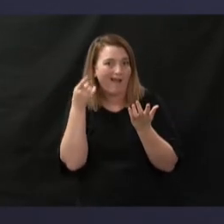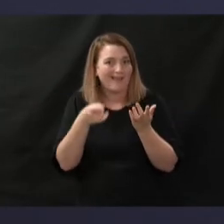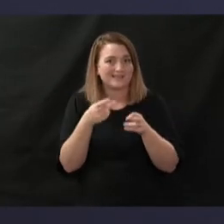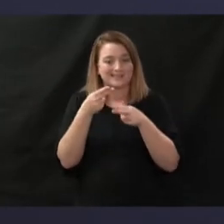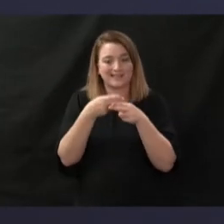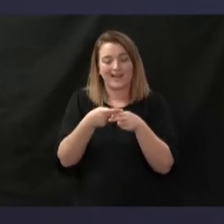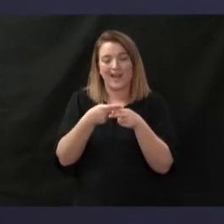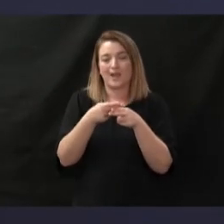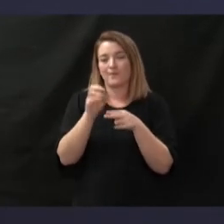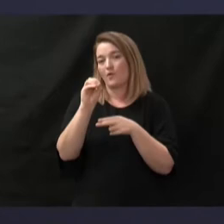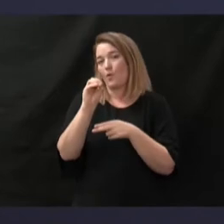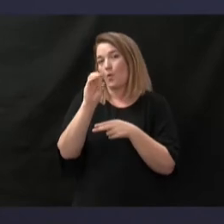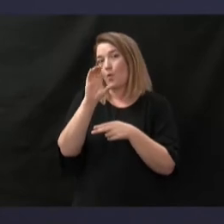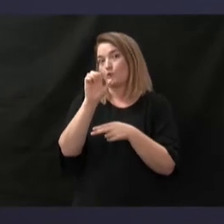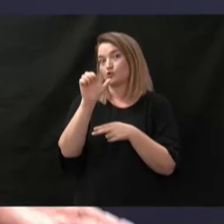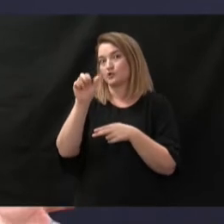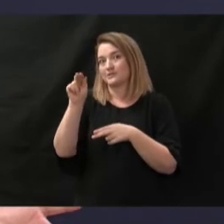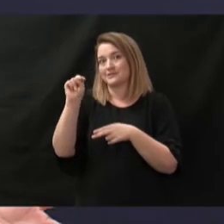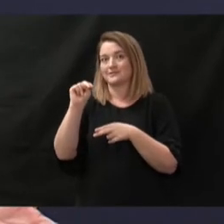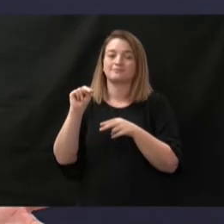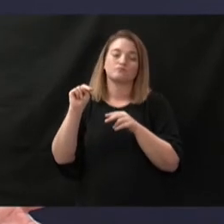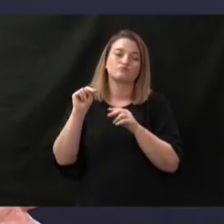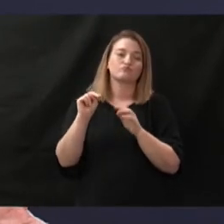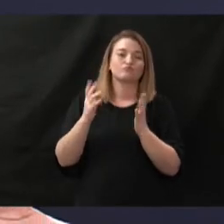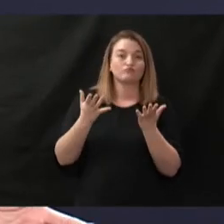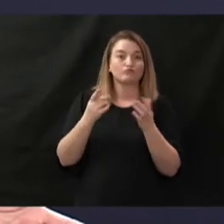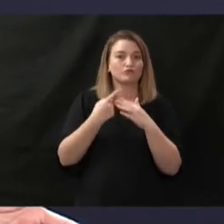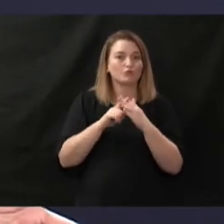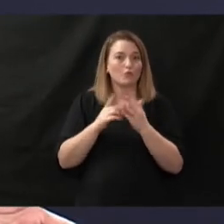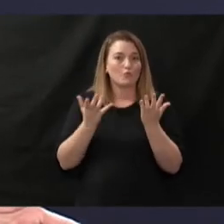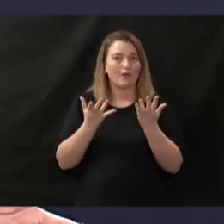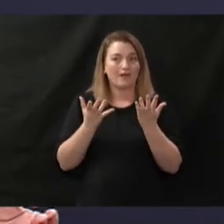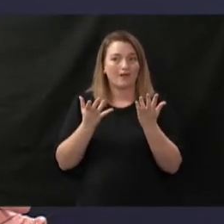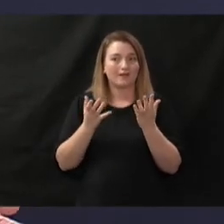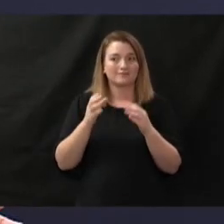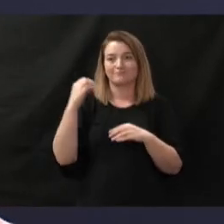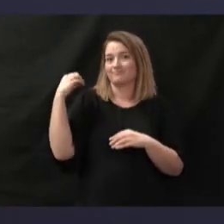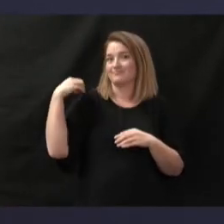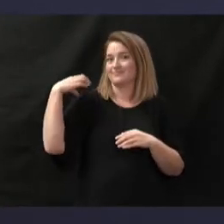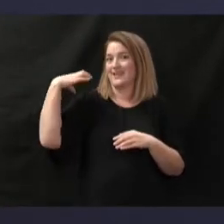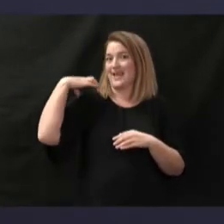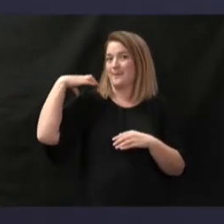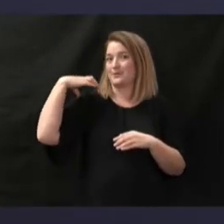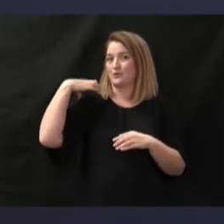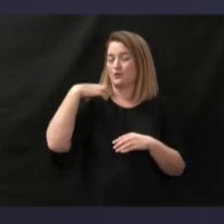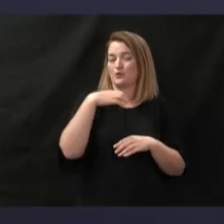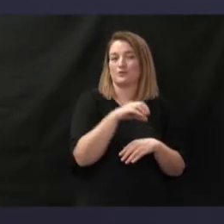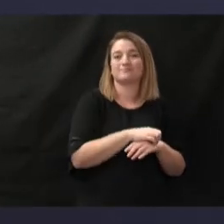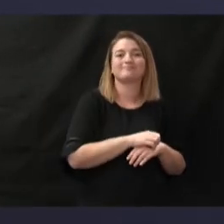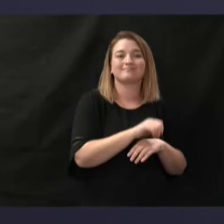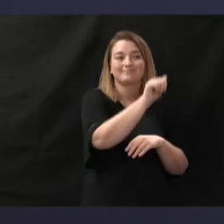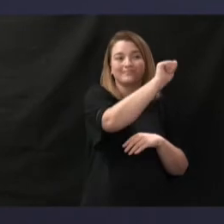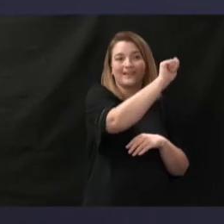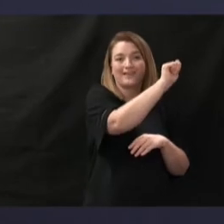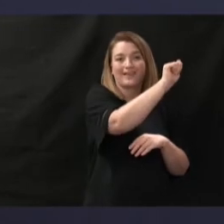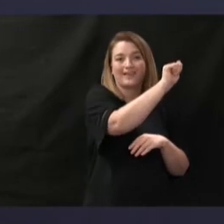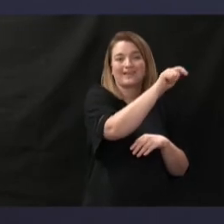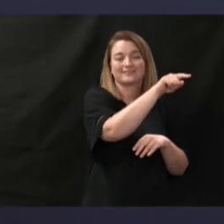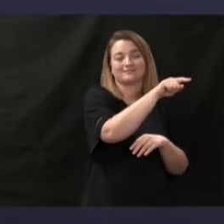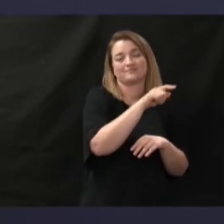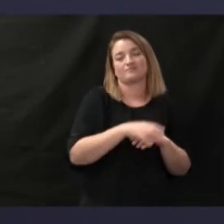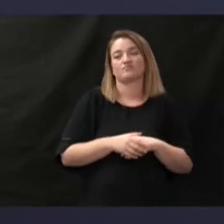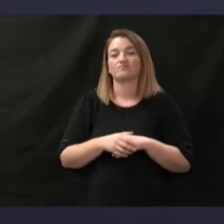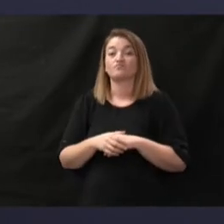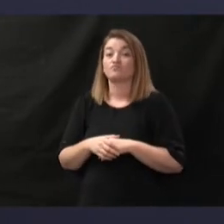ocean. So what are we going to have to start it with? Okay, remember that. So this is the